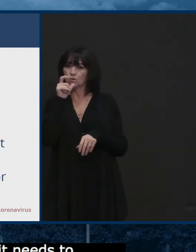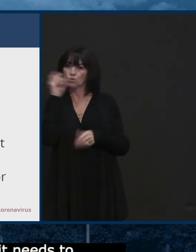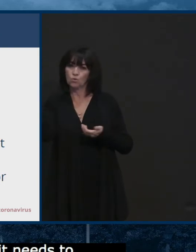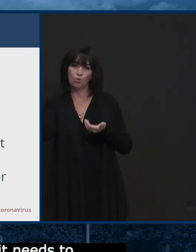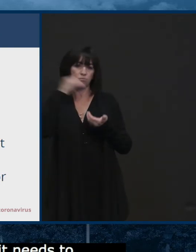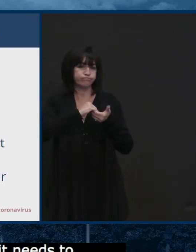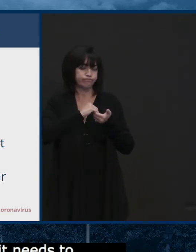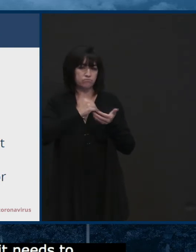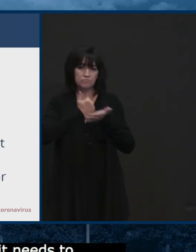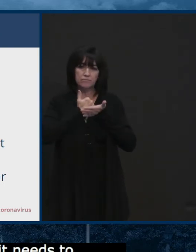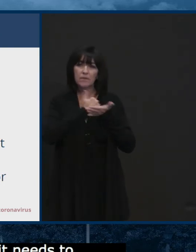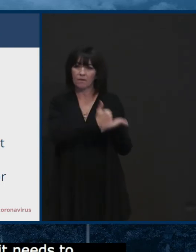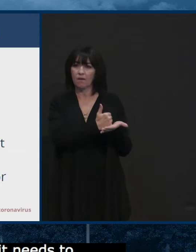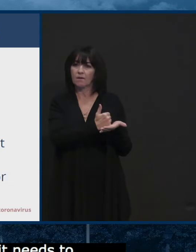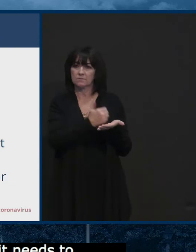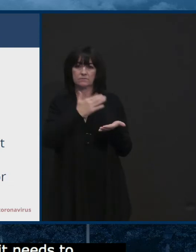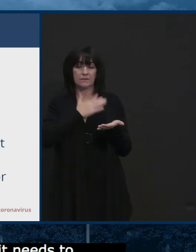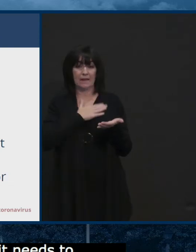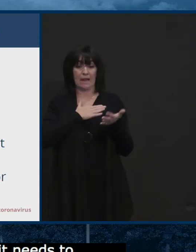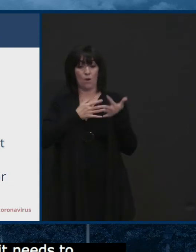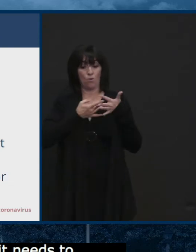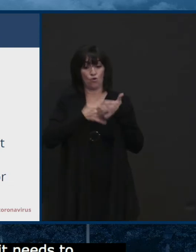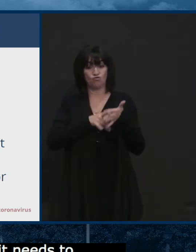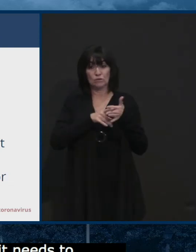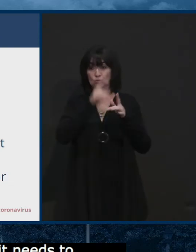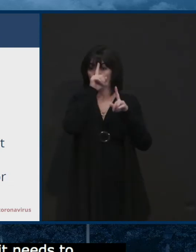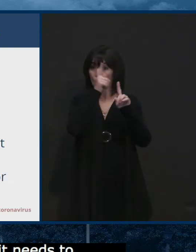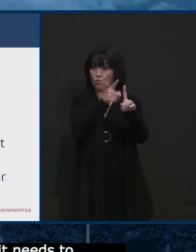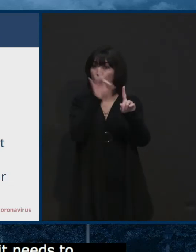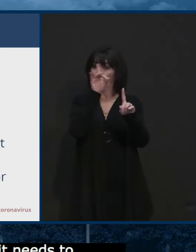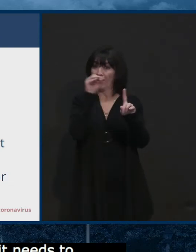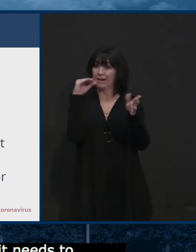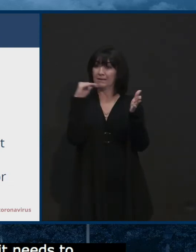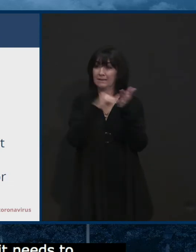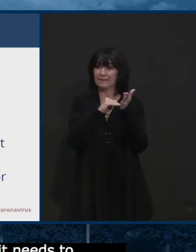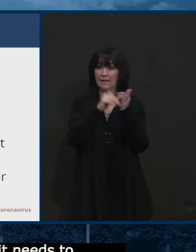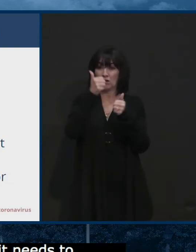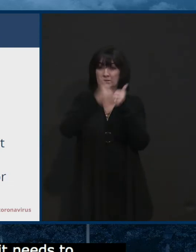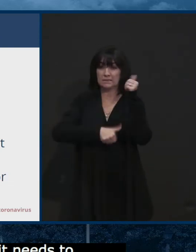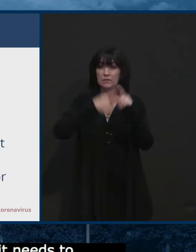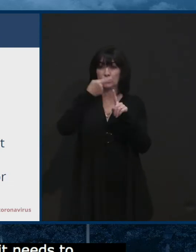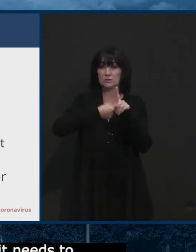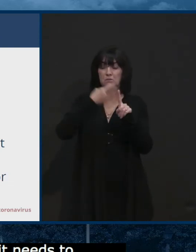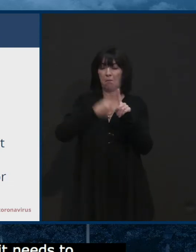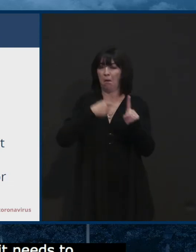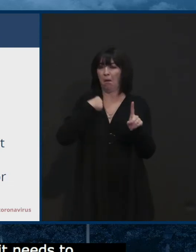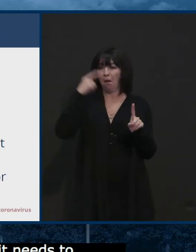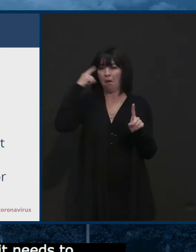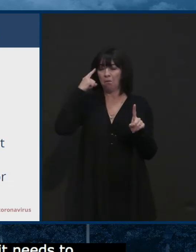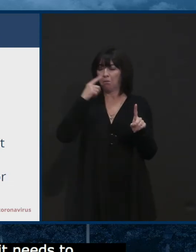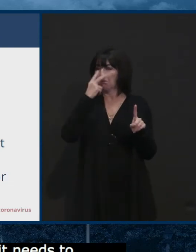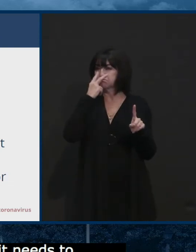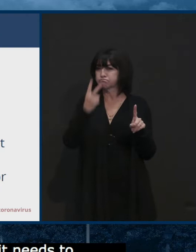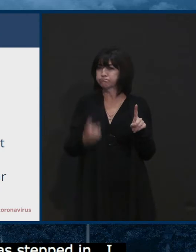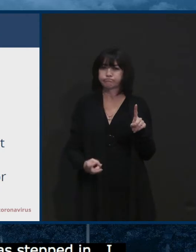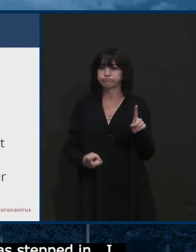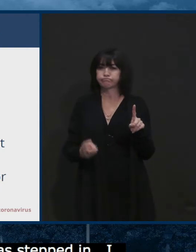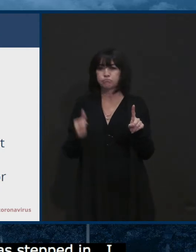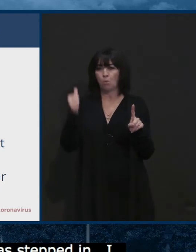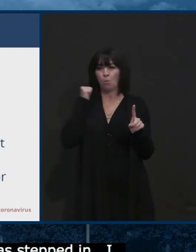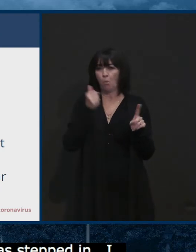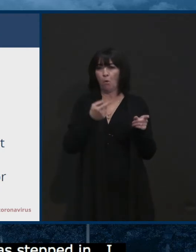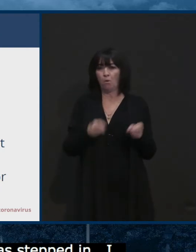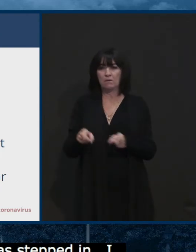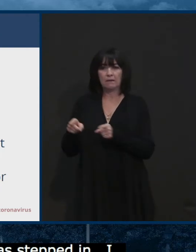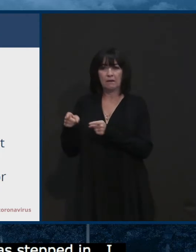blow past our original goal of 80,000 tests per month. I didn't think we could get it. I always thought it was going to be a